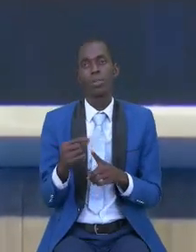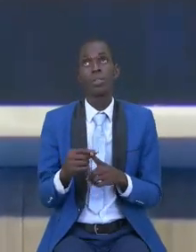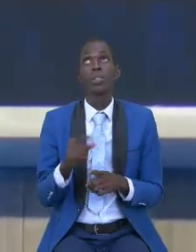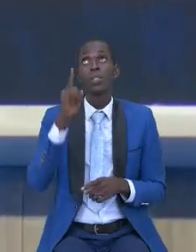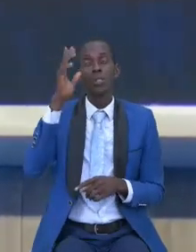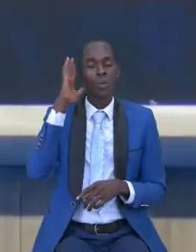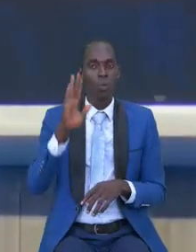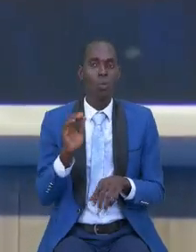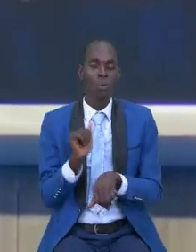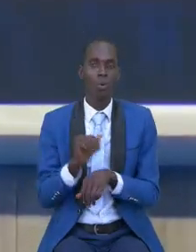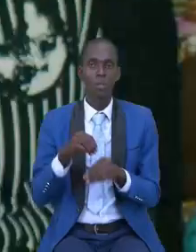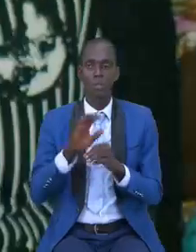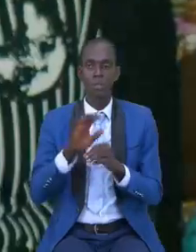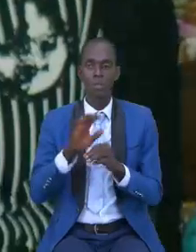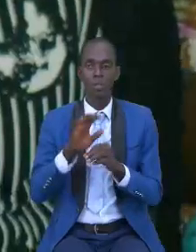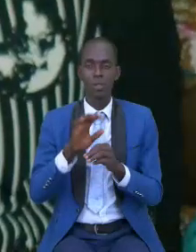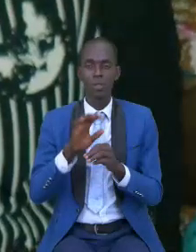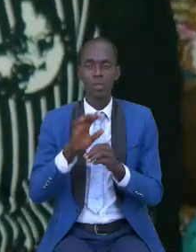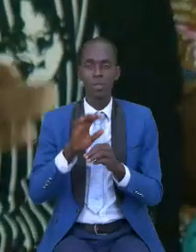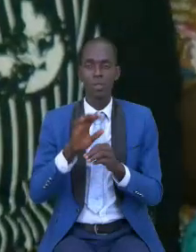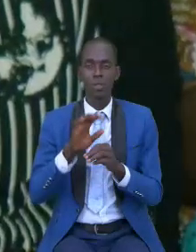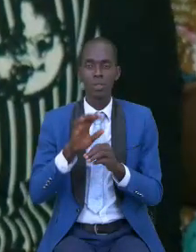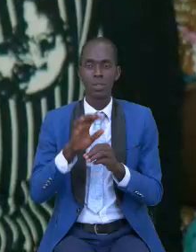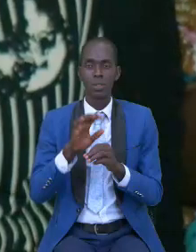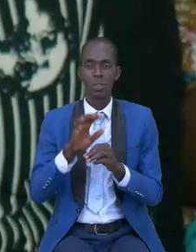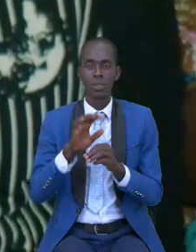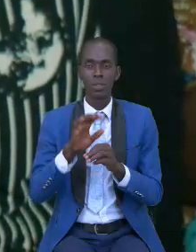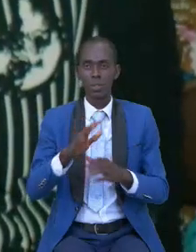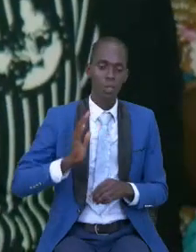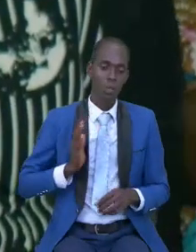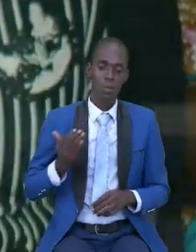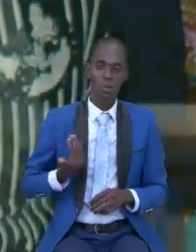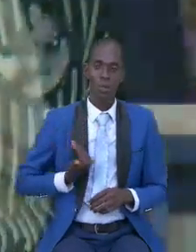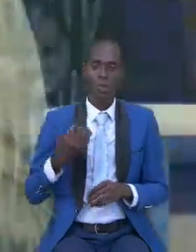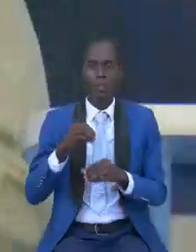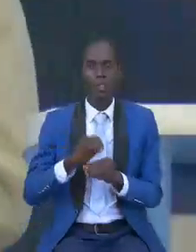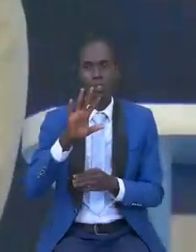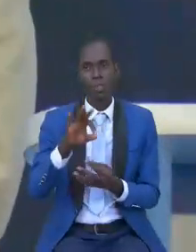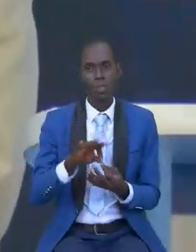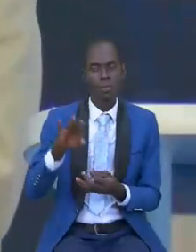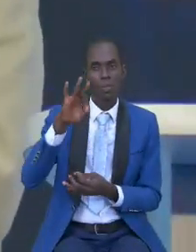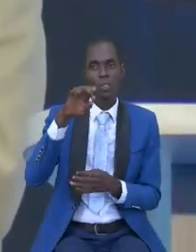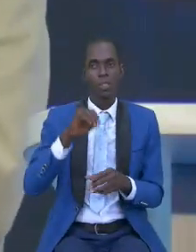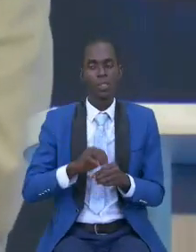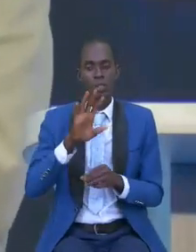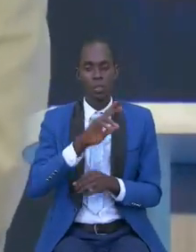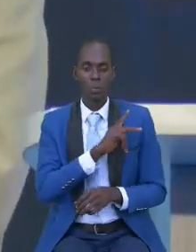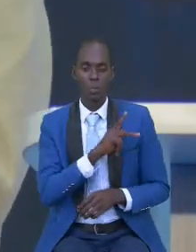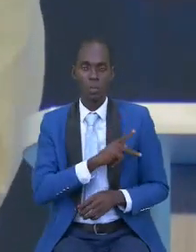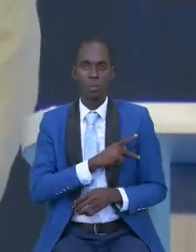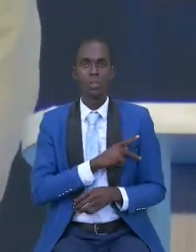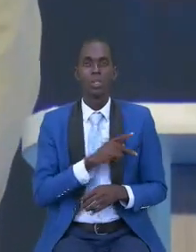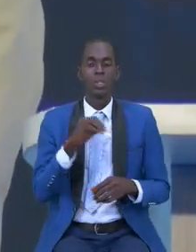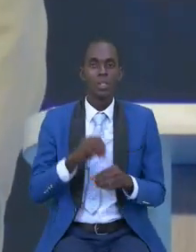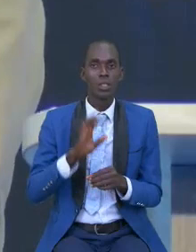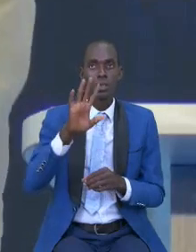work in your life tonight, in your soul, in your spirit, in your personality, in